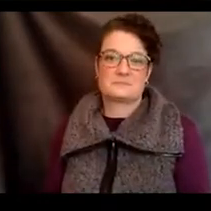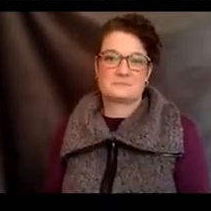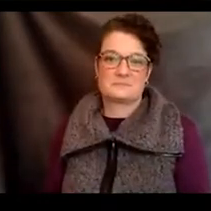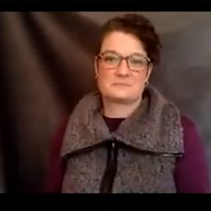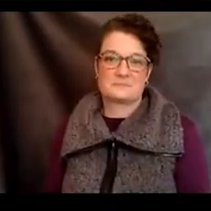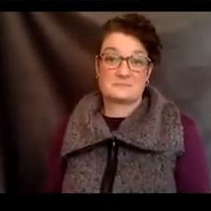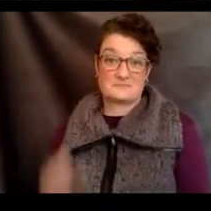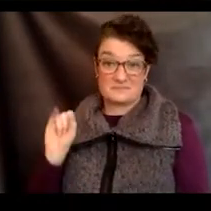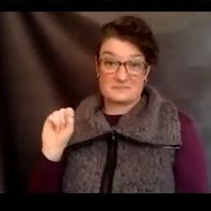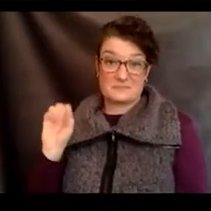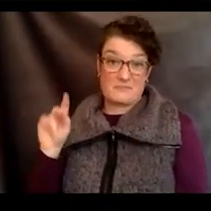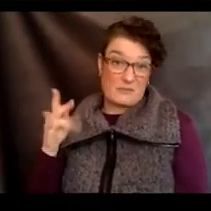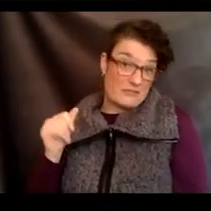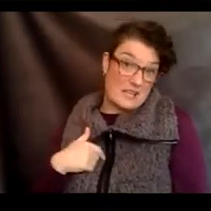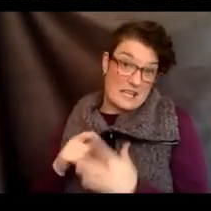I can start.